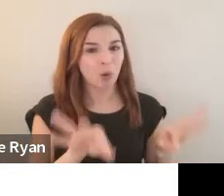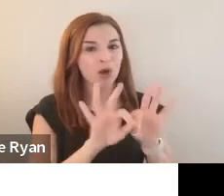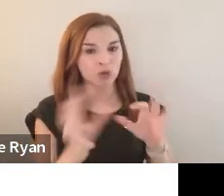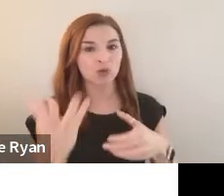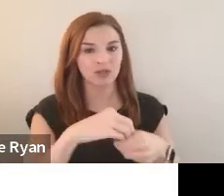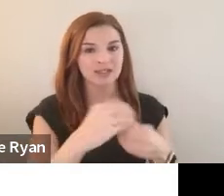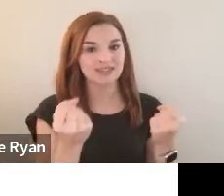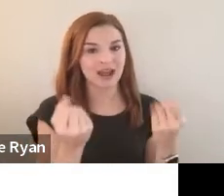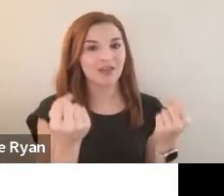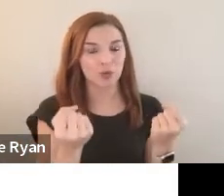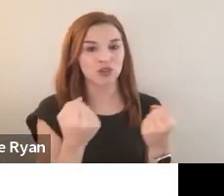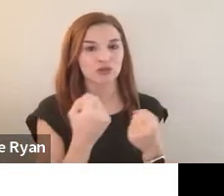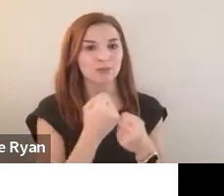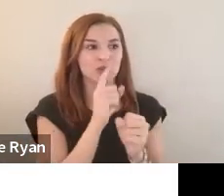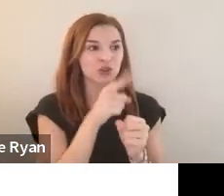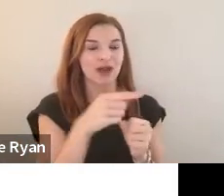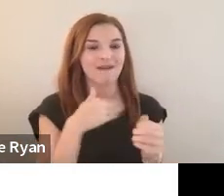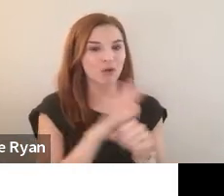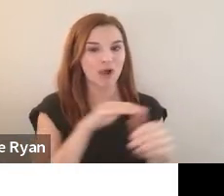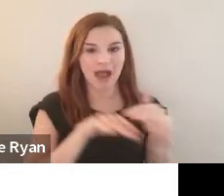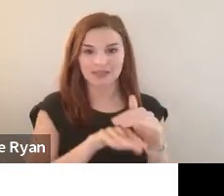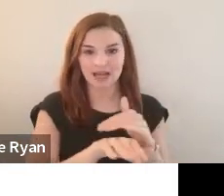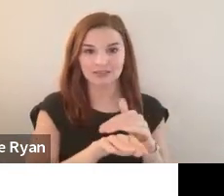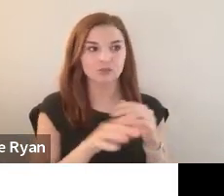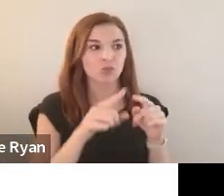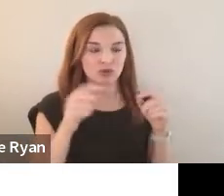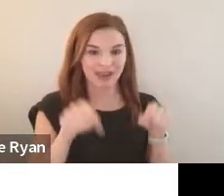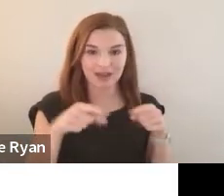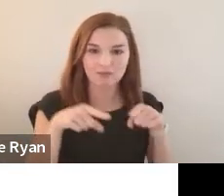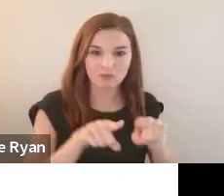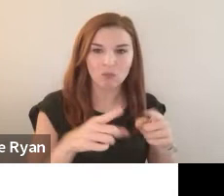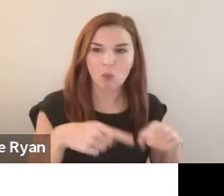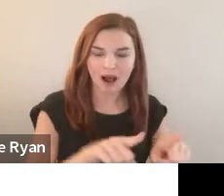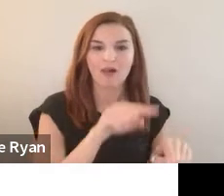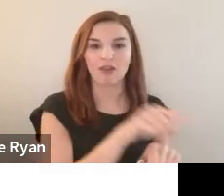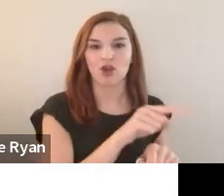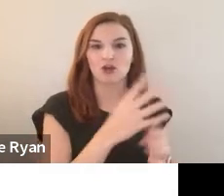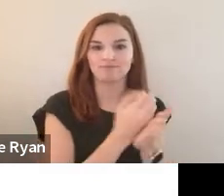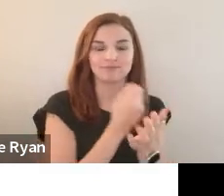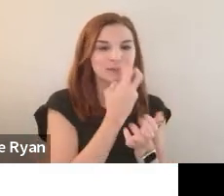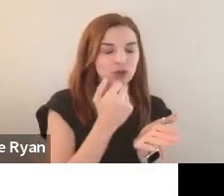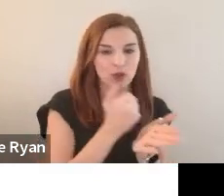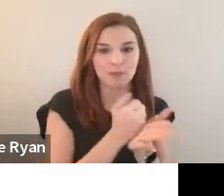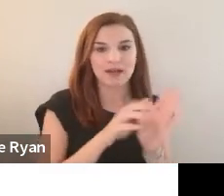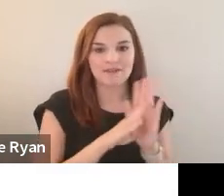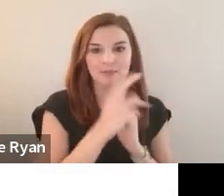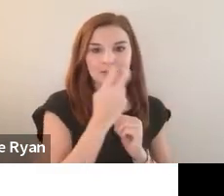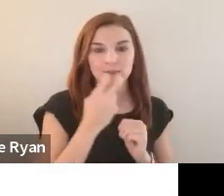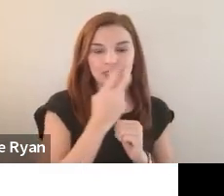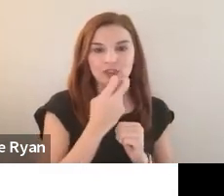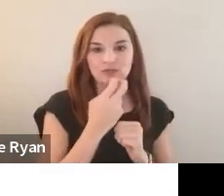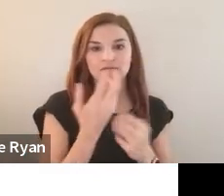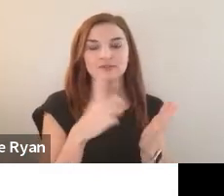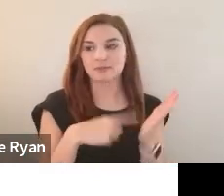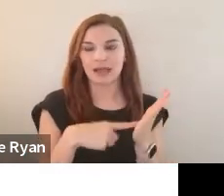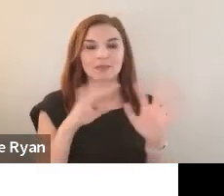power to educate parents and say, you know what? It's important to include a sign language because we want your child to have access to language right away